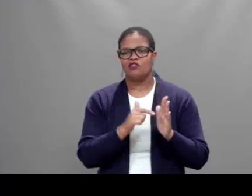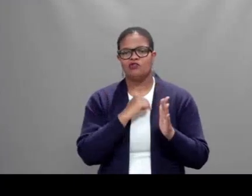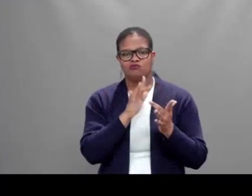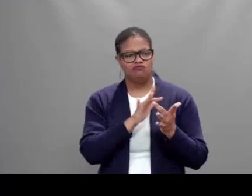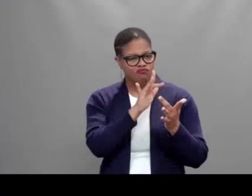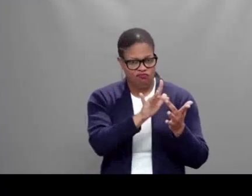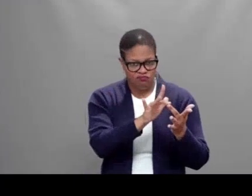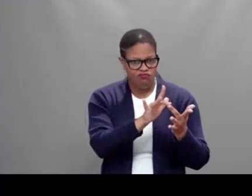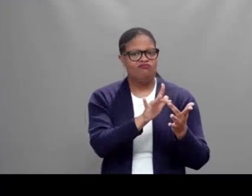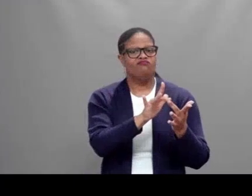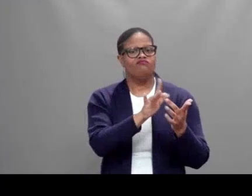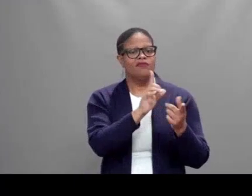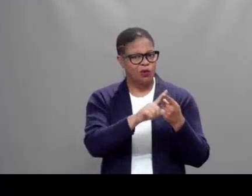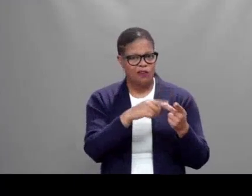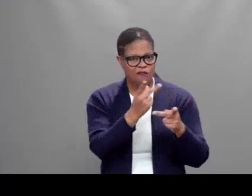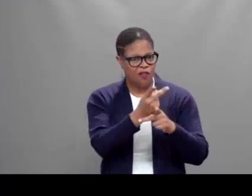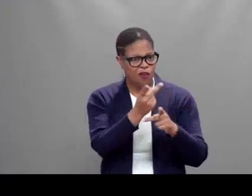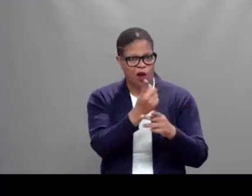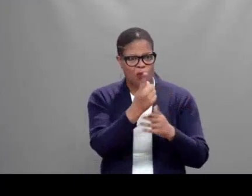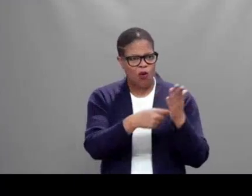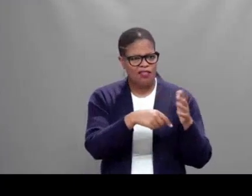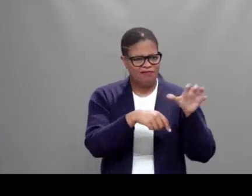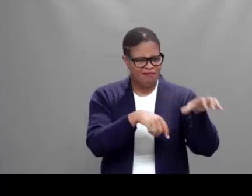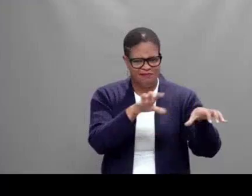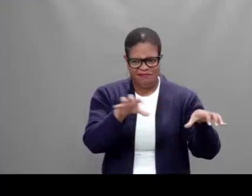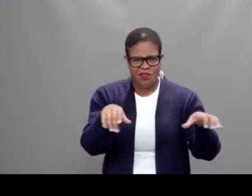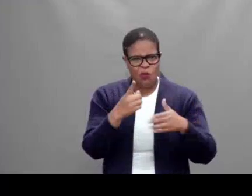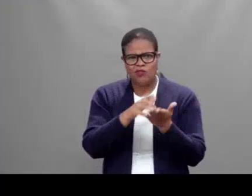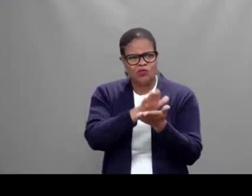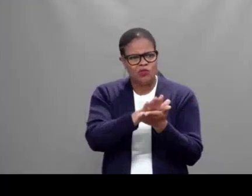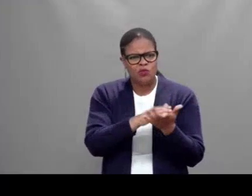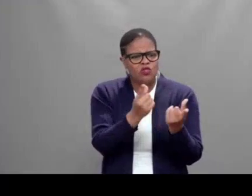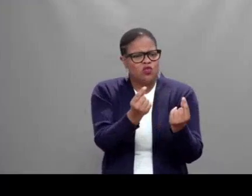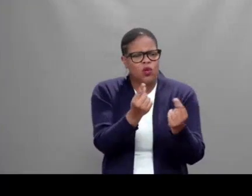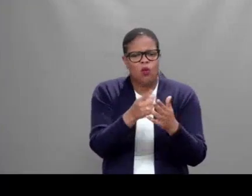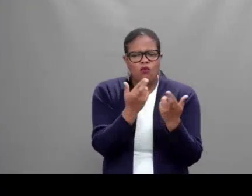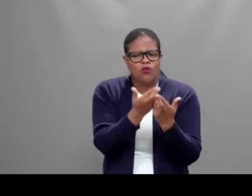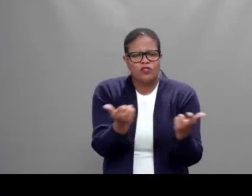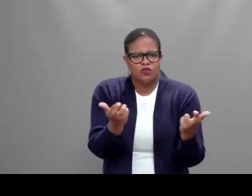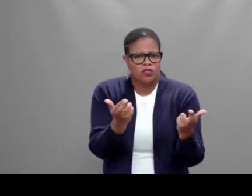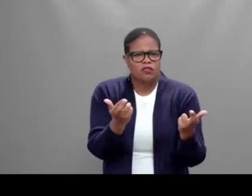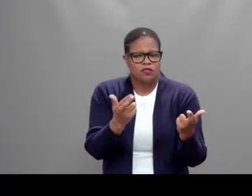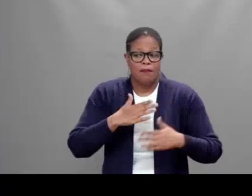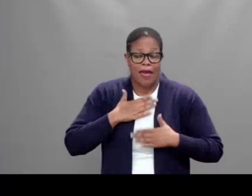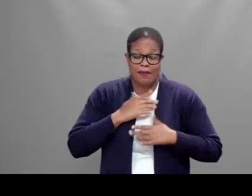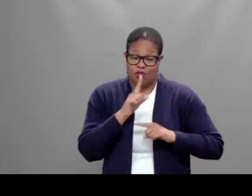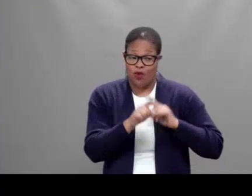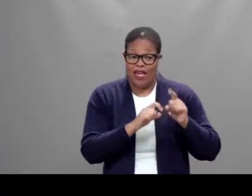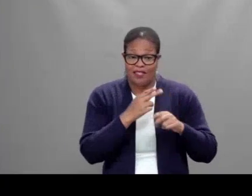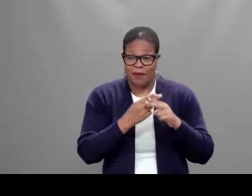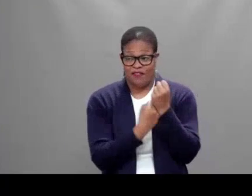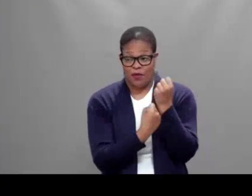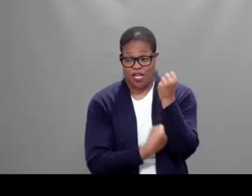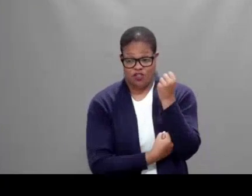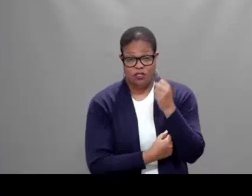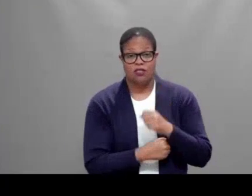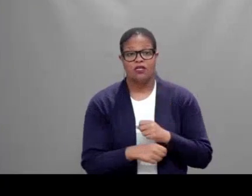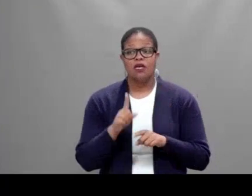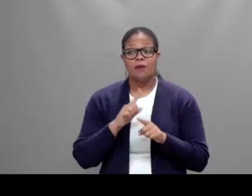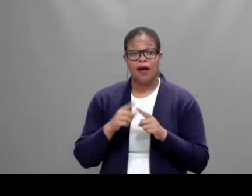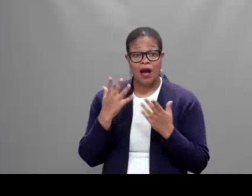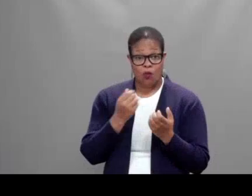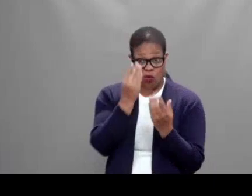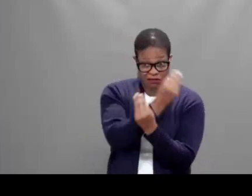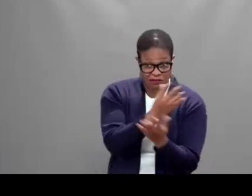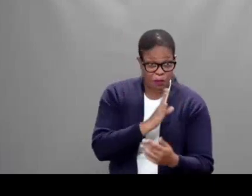we figure out what each of the schools are doing and what resources could be shared on that piece, and I'm happy to ask them about that. But I just wanted the board